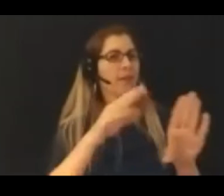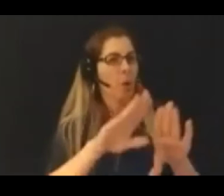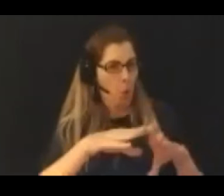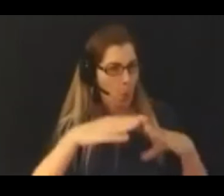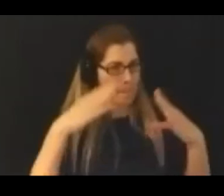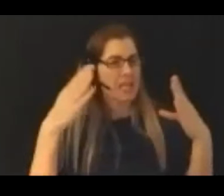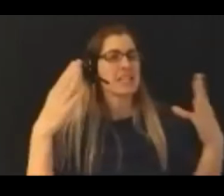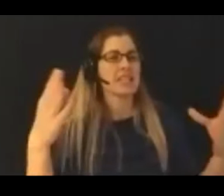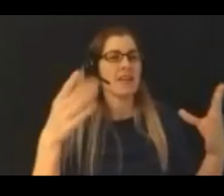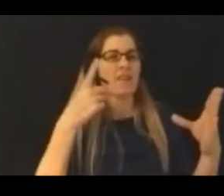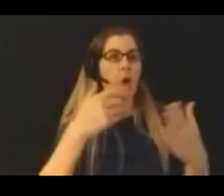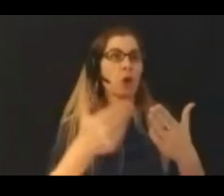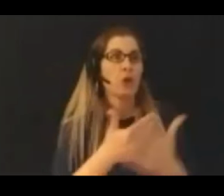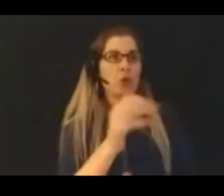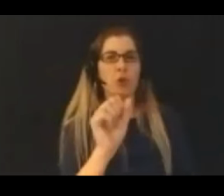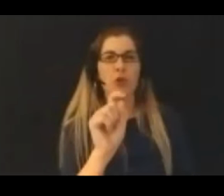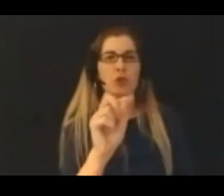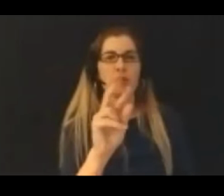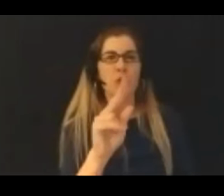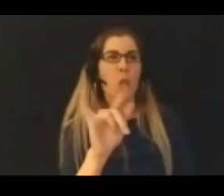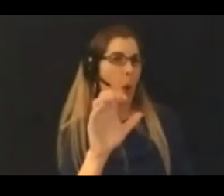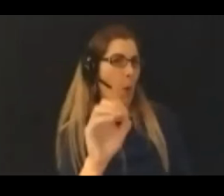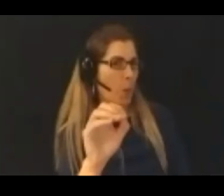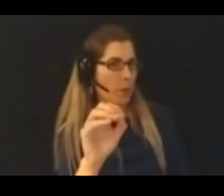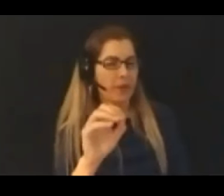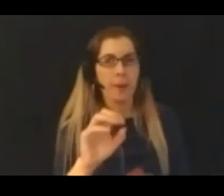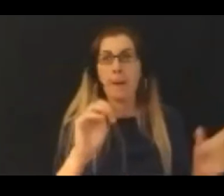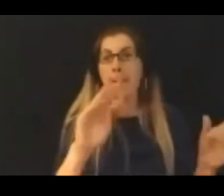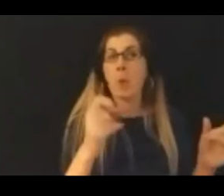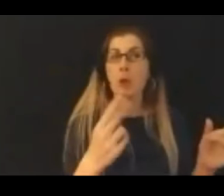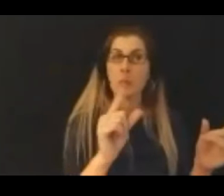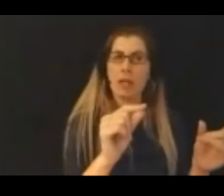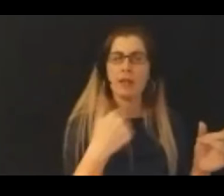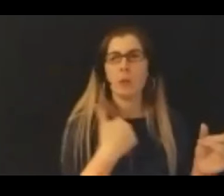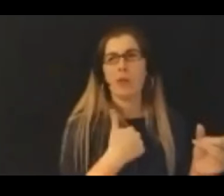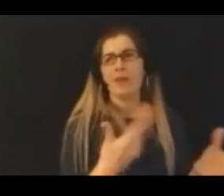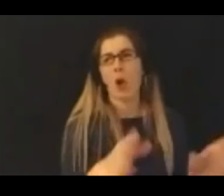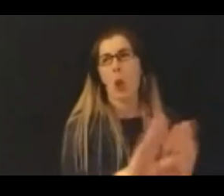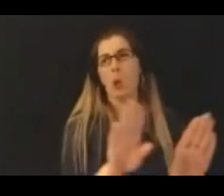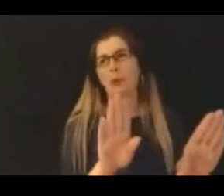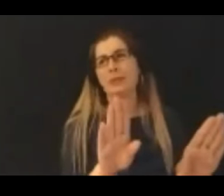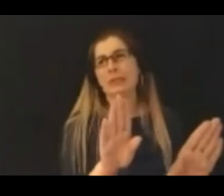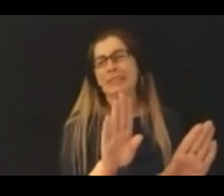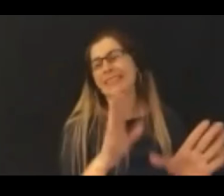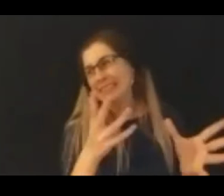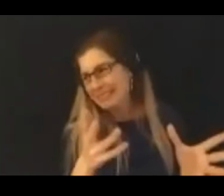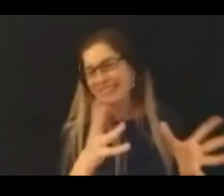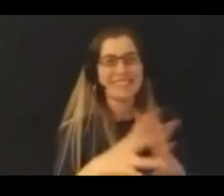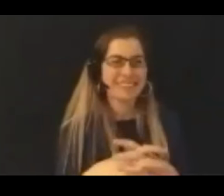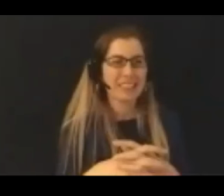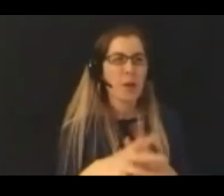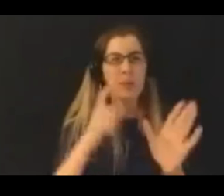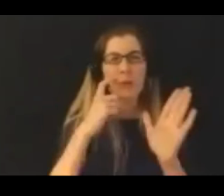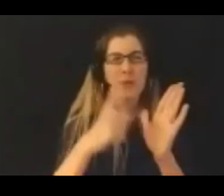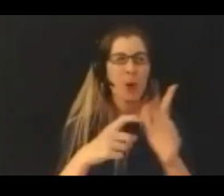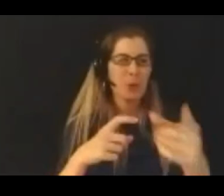new studio space. And in March 2020, we closed those doors indefinitely, unfortunately. So you can see behind